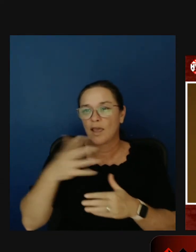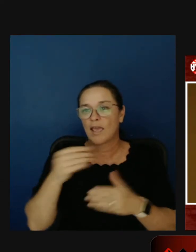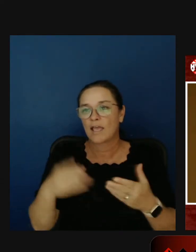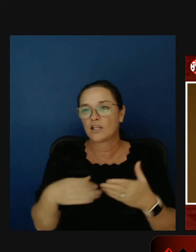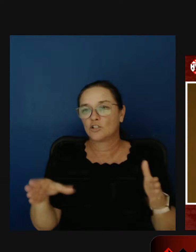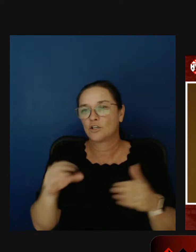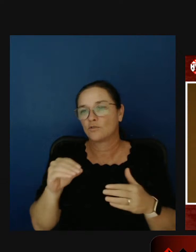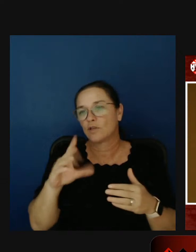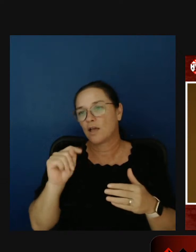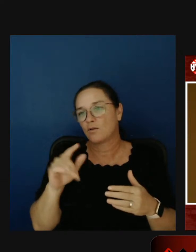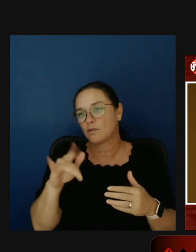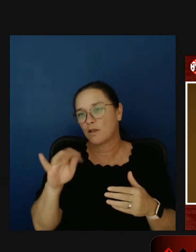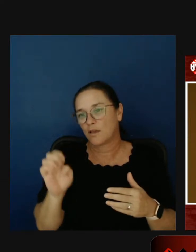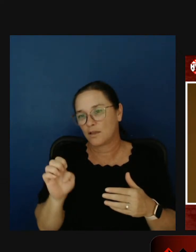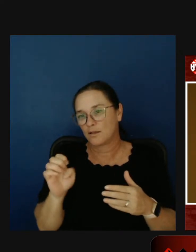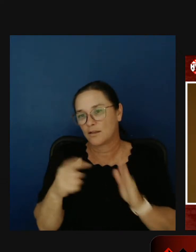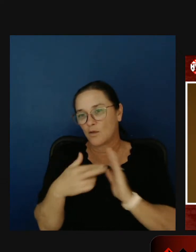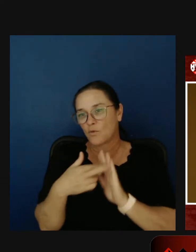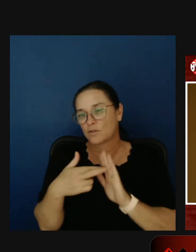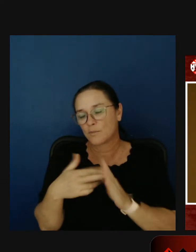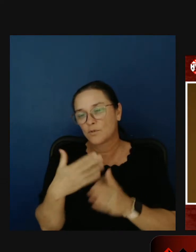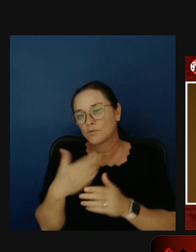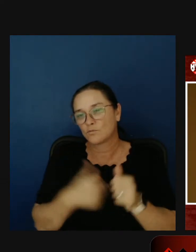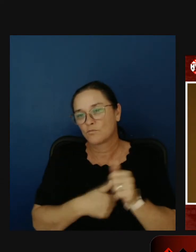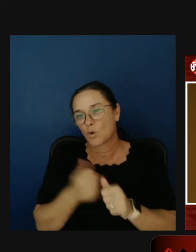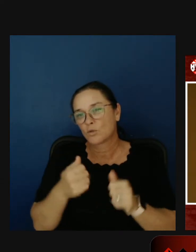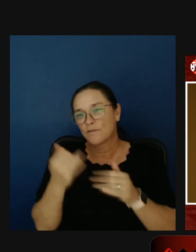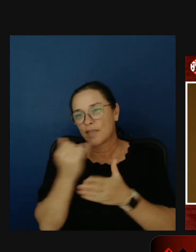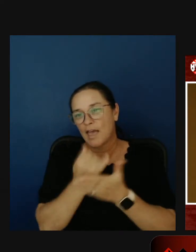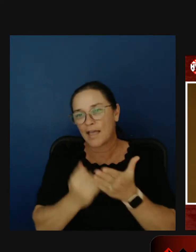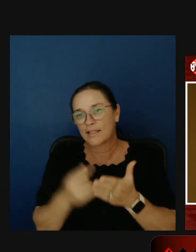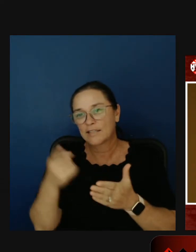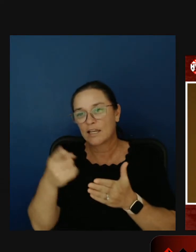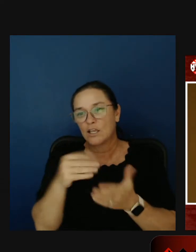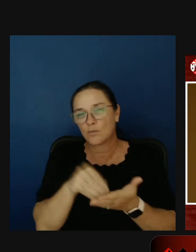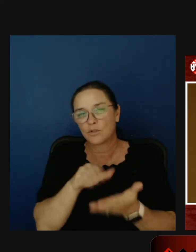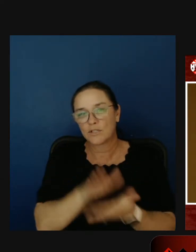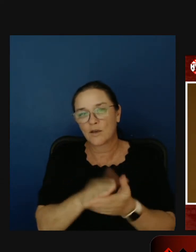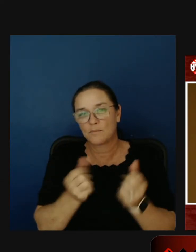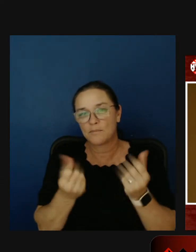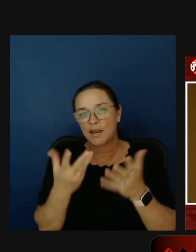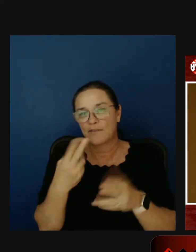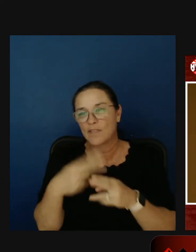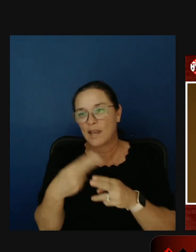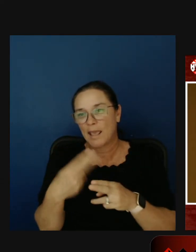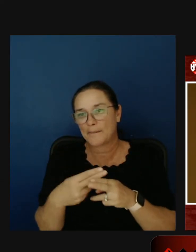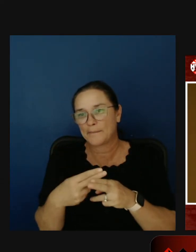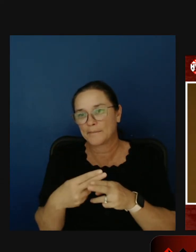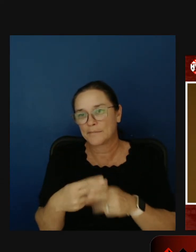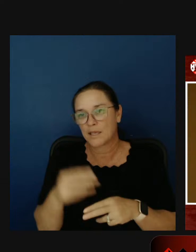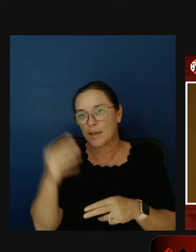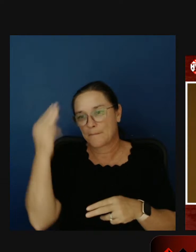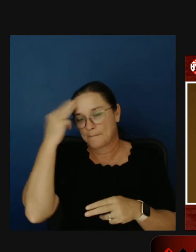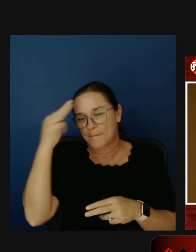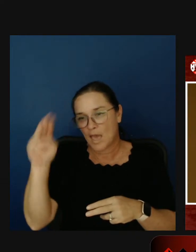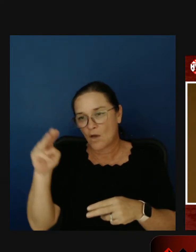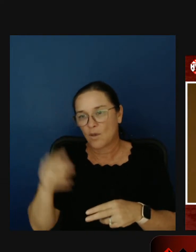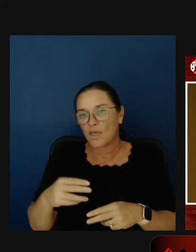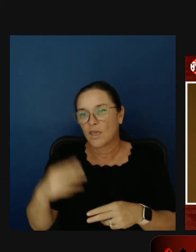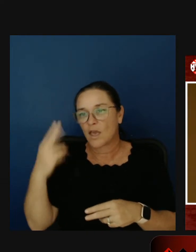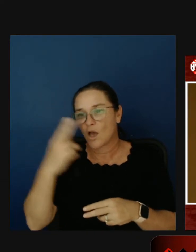does resemble most of the islands. He even phonetically wrote down a lot of the names that he was giving. So Maui,